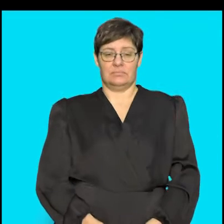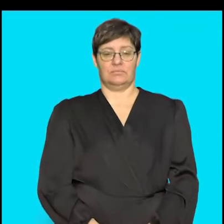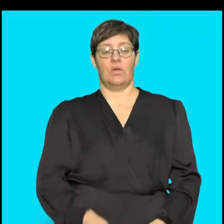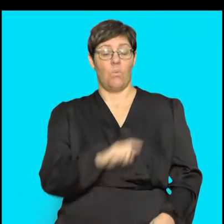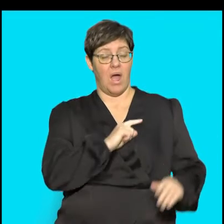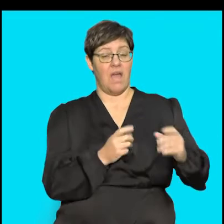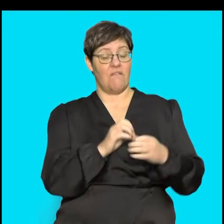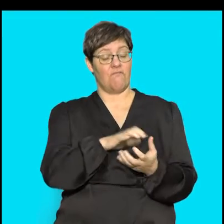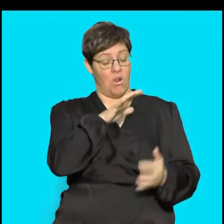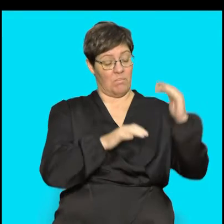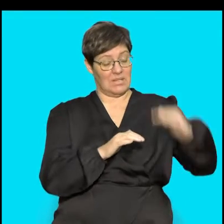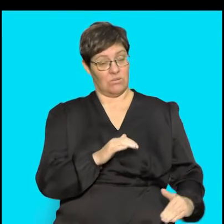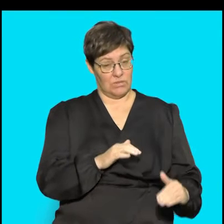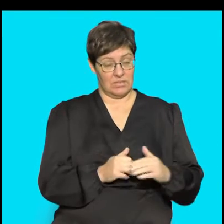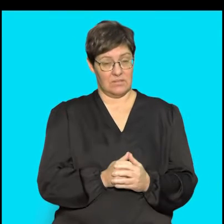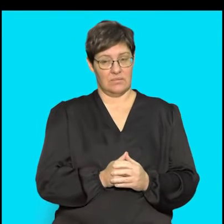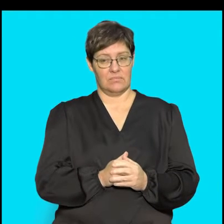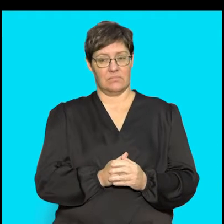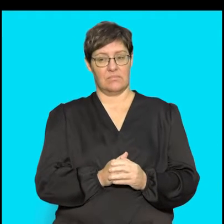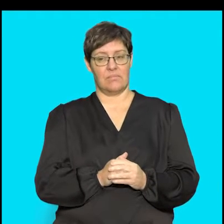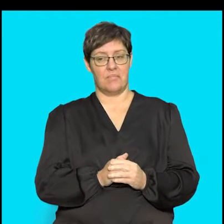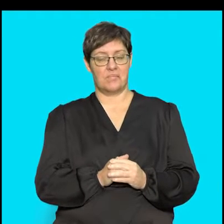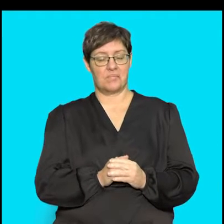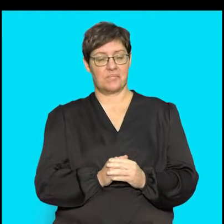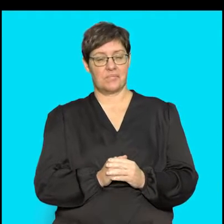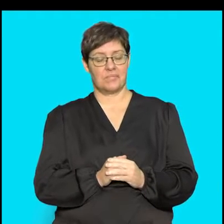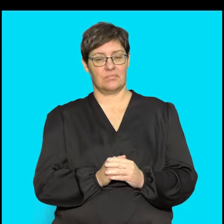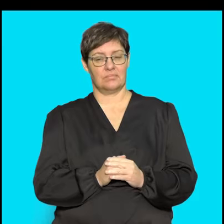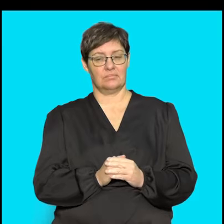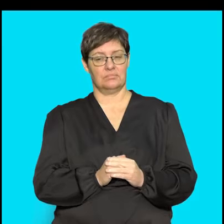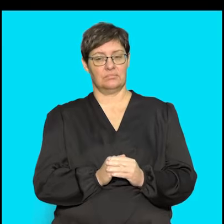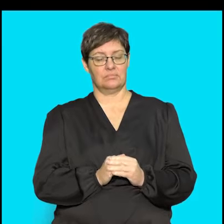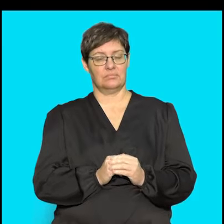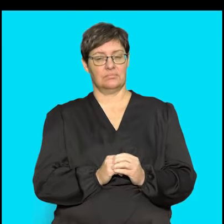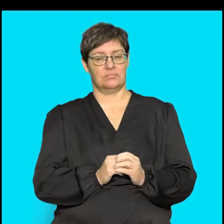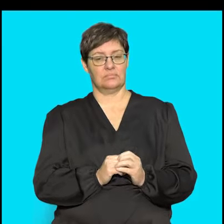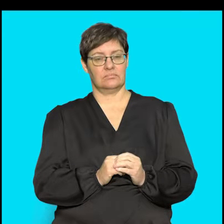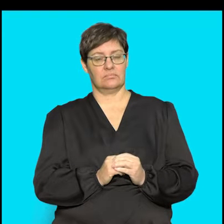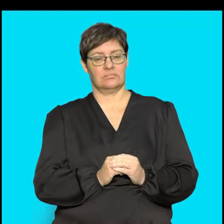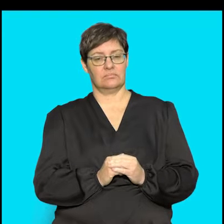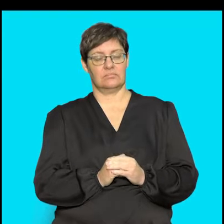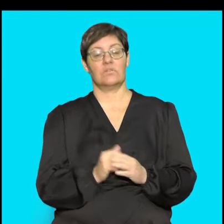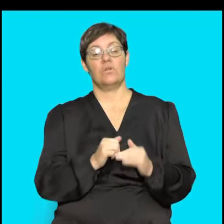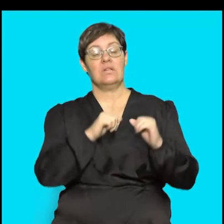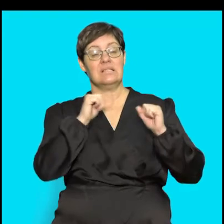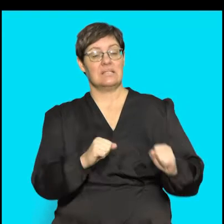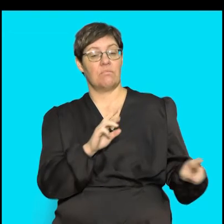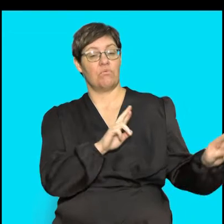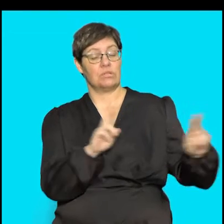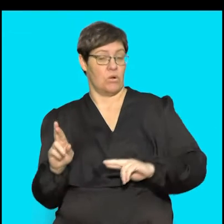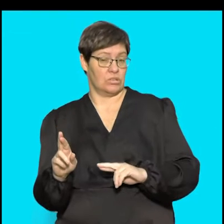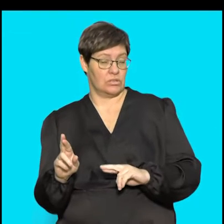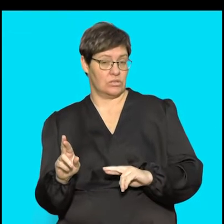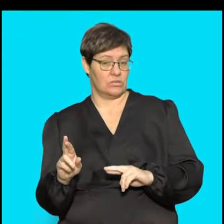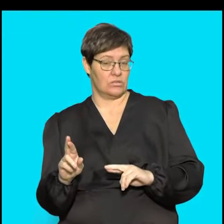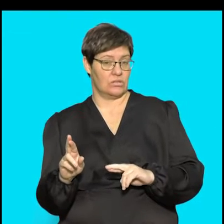volume was decreased. So the system's